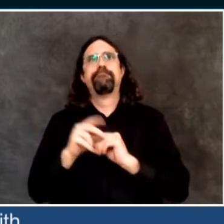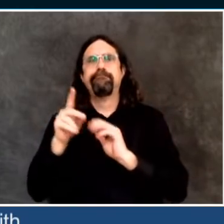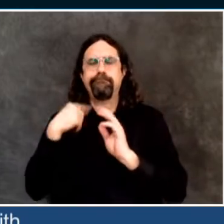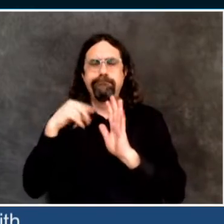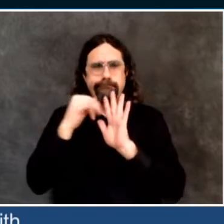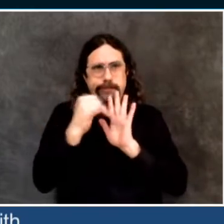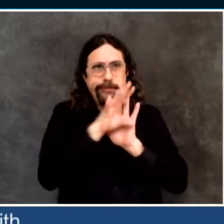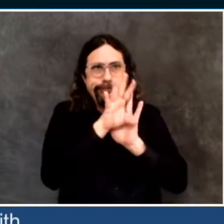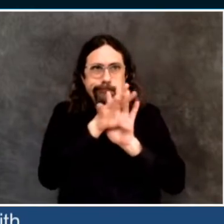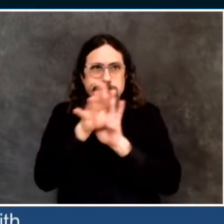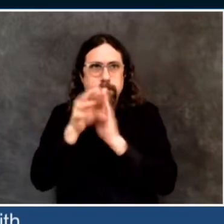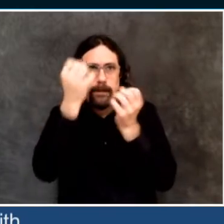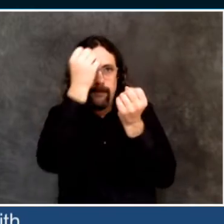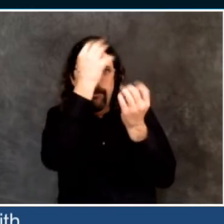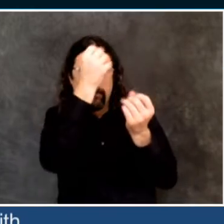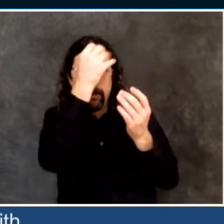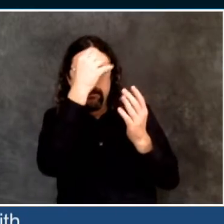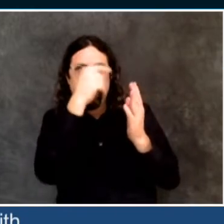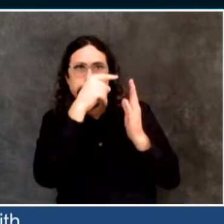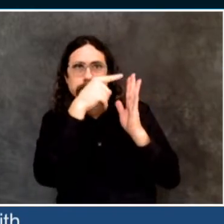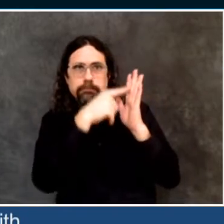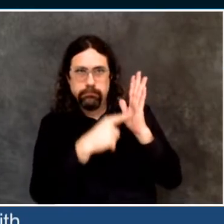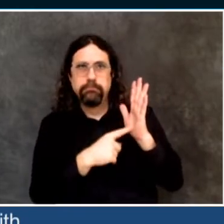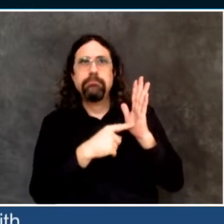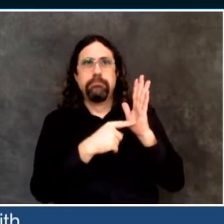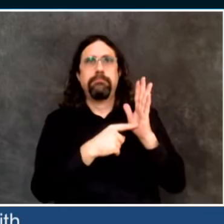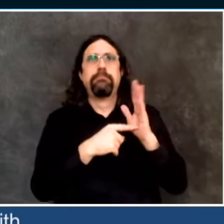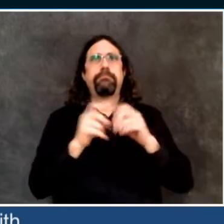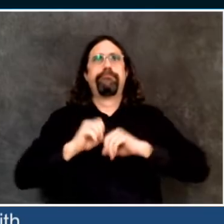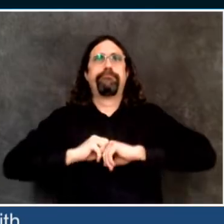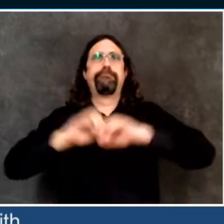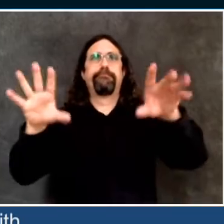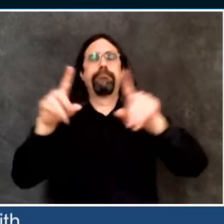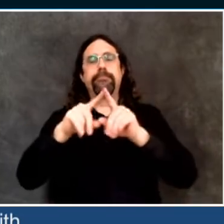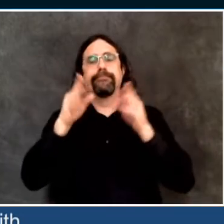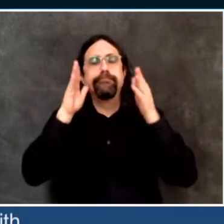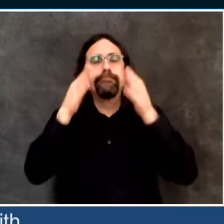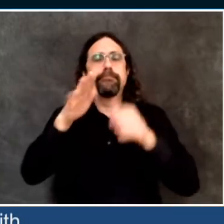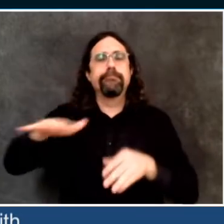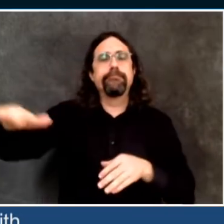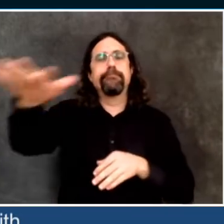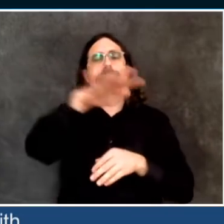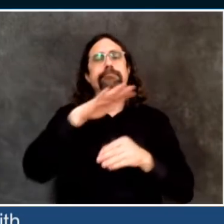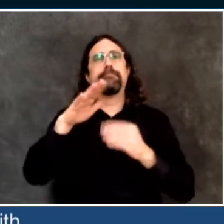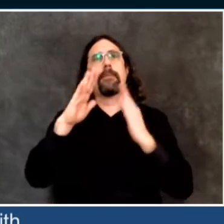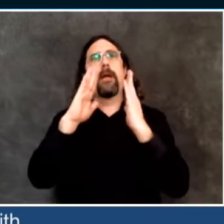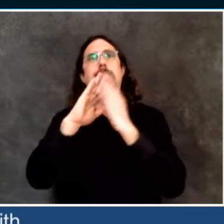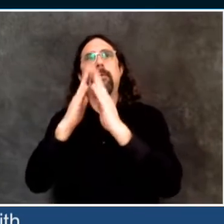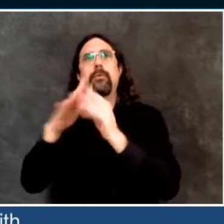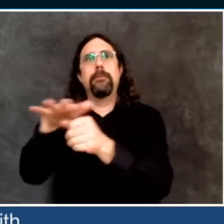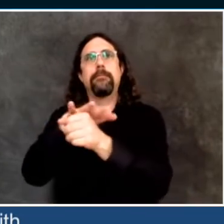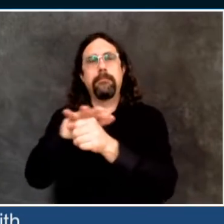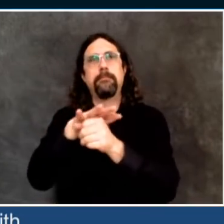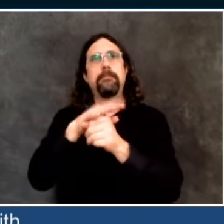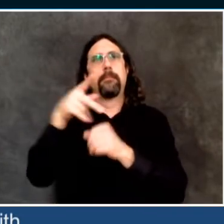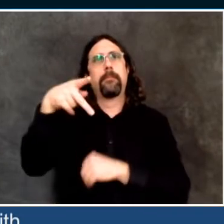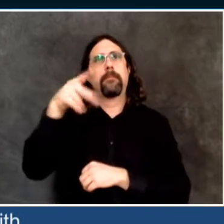the first language. In fact, these ads will be in 14 different languages with a